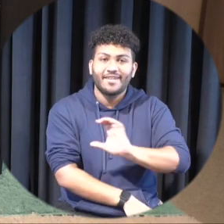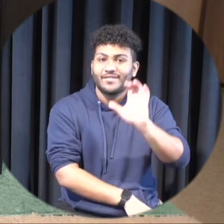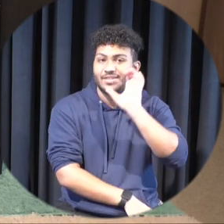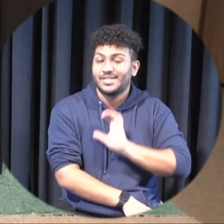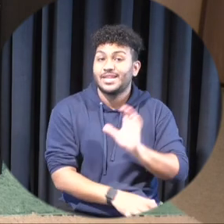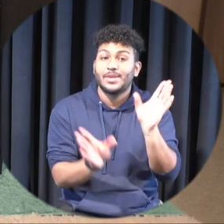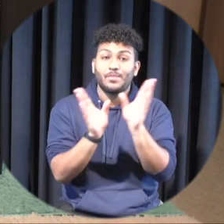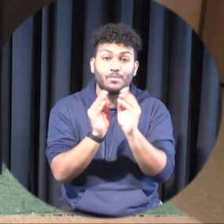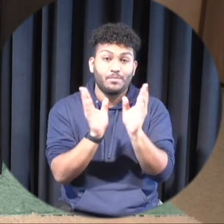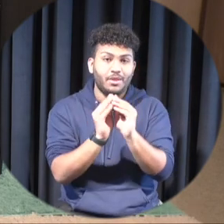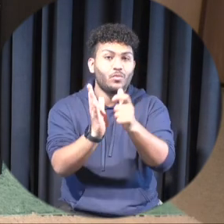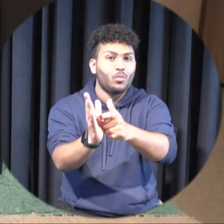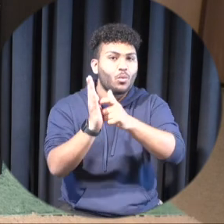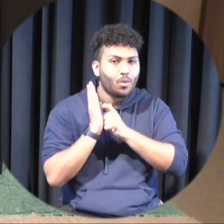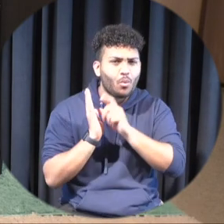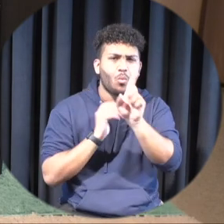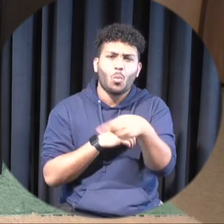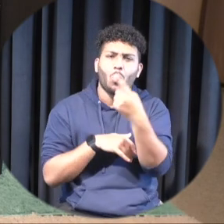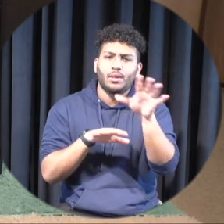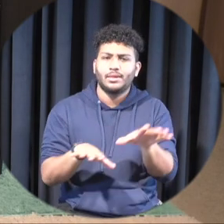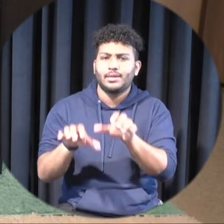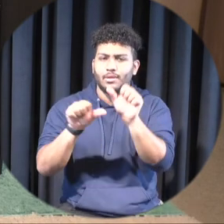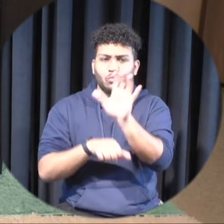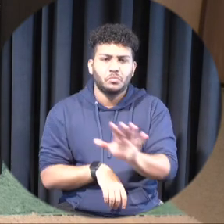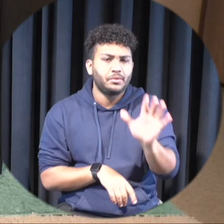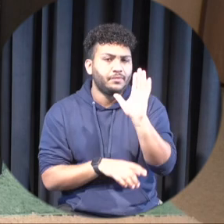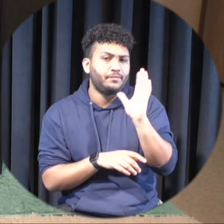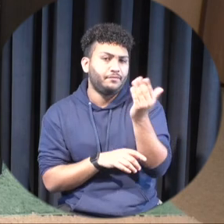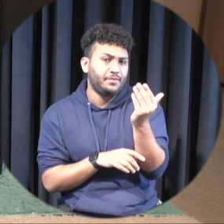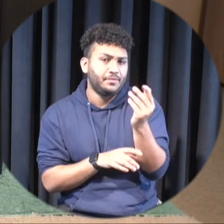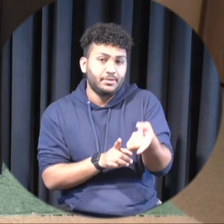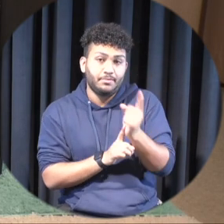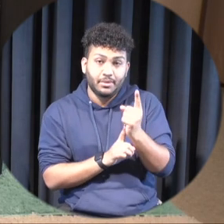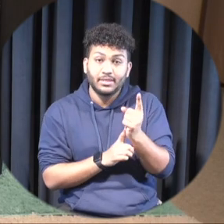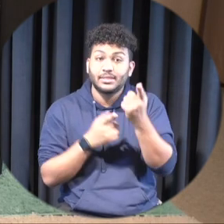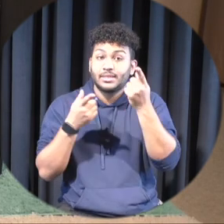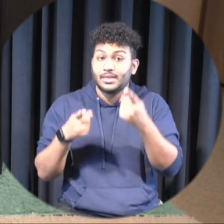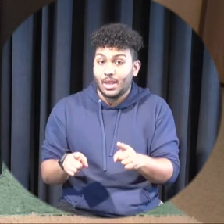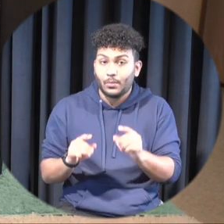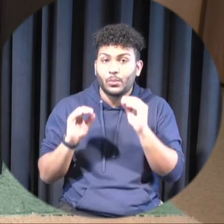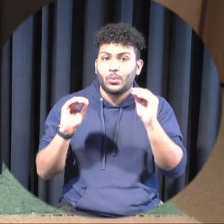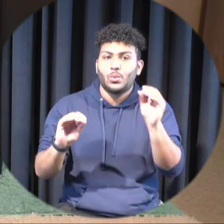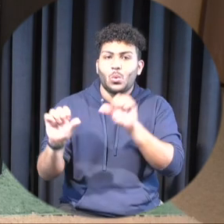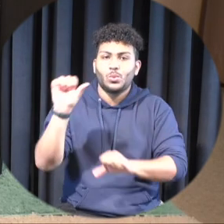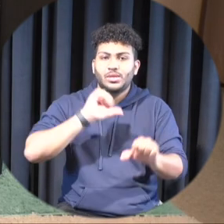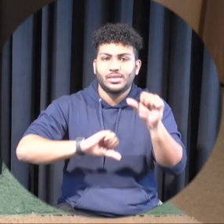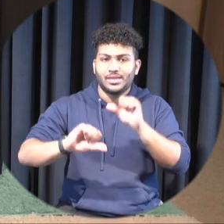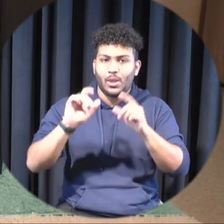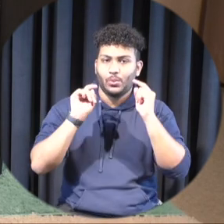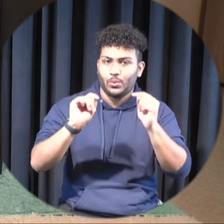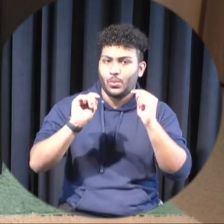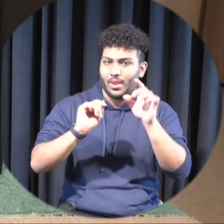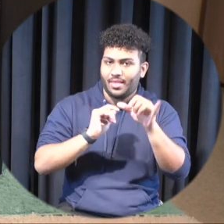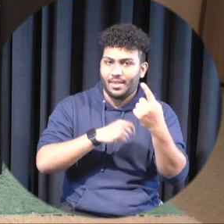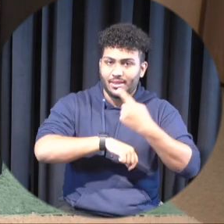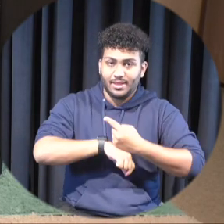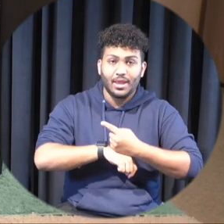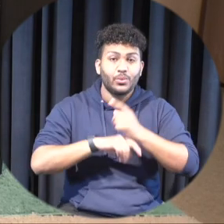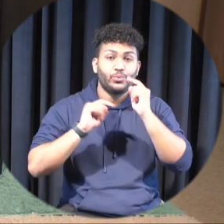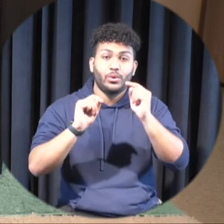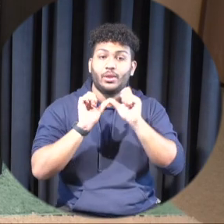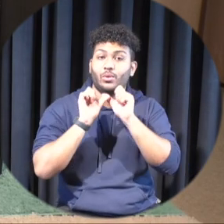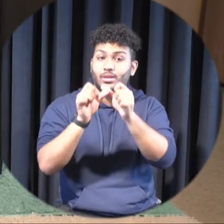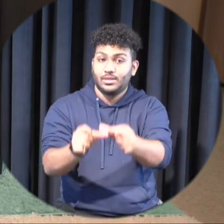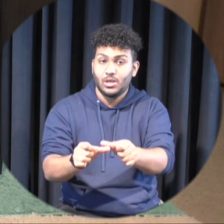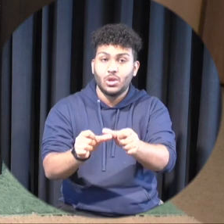is mandatory and should only take 15 minutes. As a result, there will be no science tutoring that day. Tutoring will resume